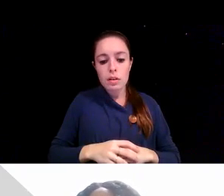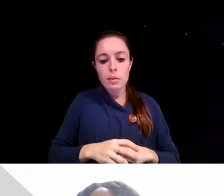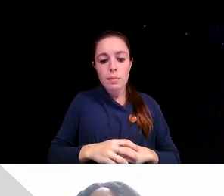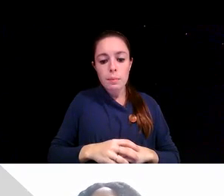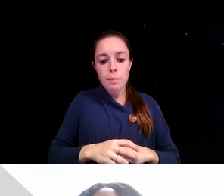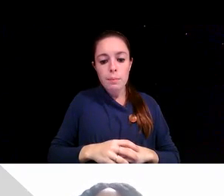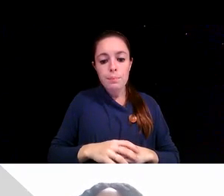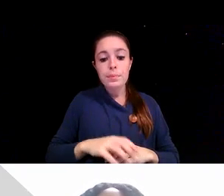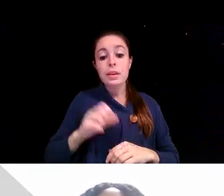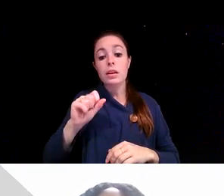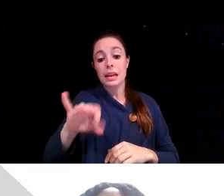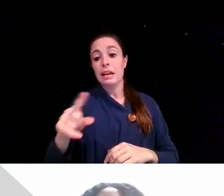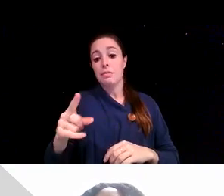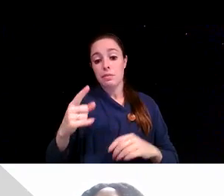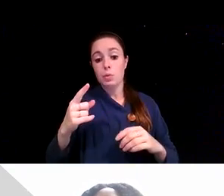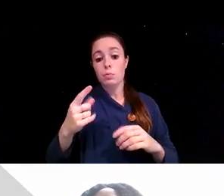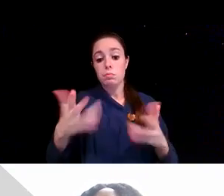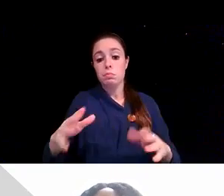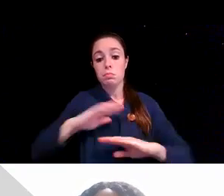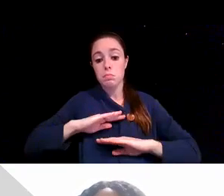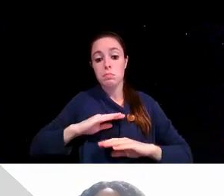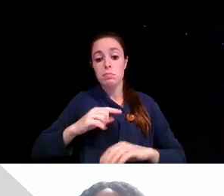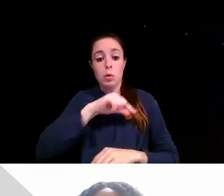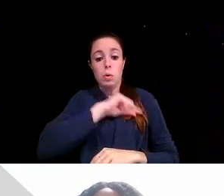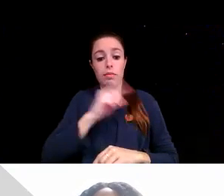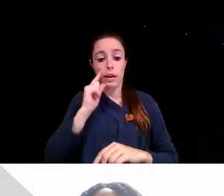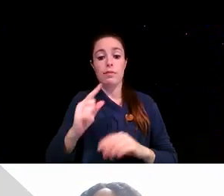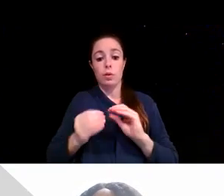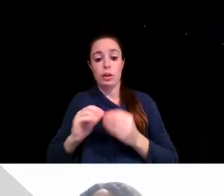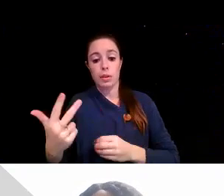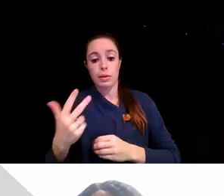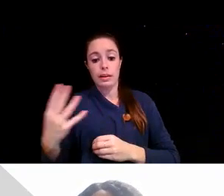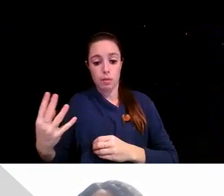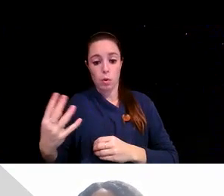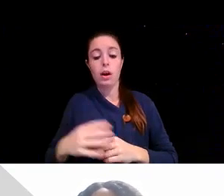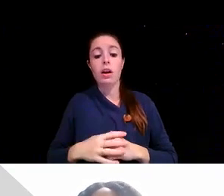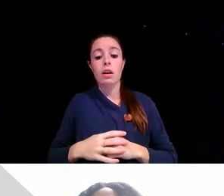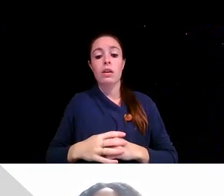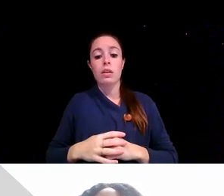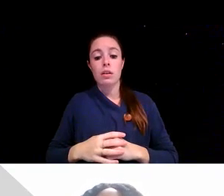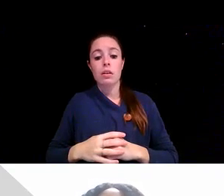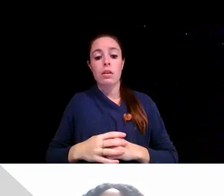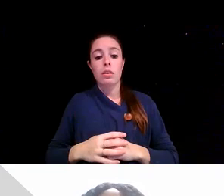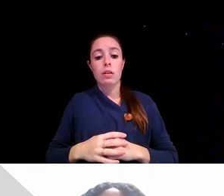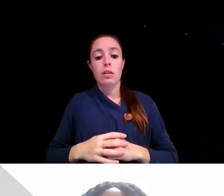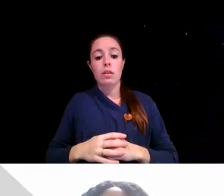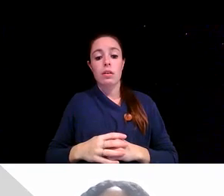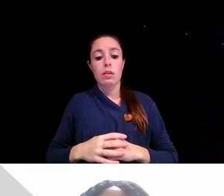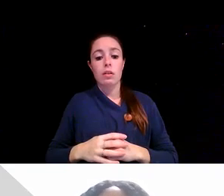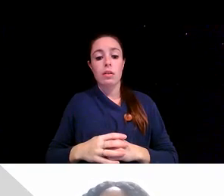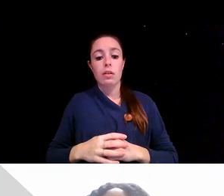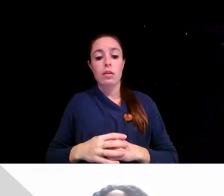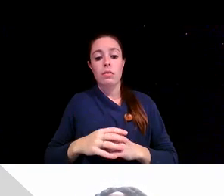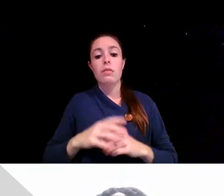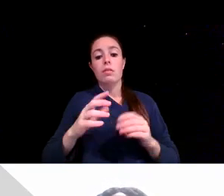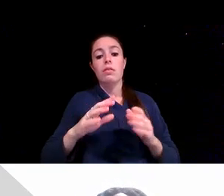4, because they have similar characteristics with Medicaid, the plan you are selecting starts